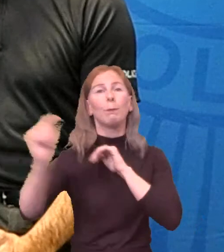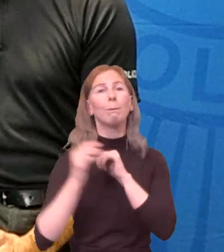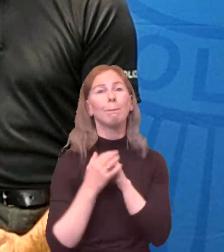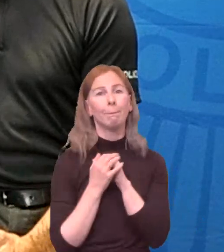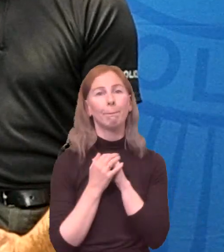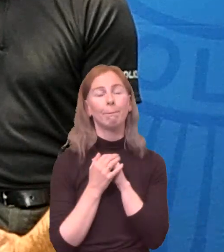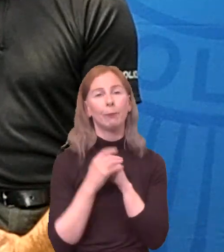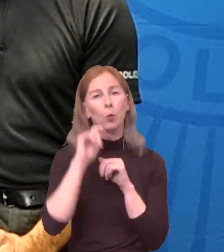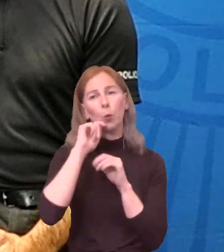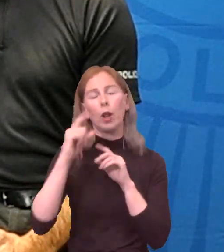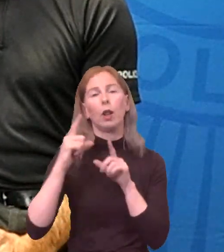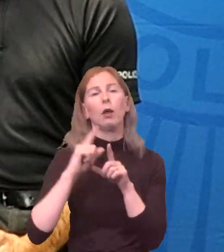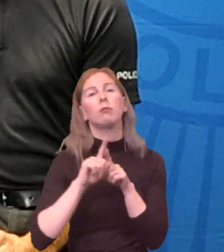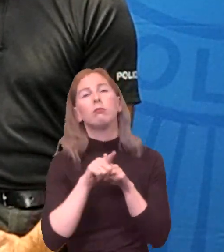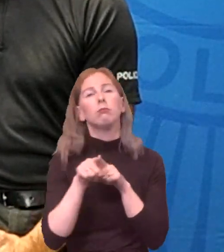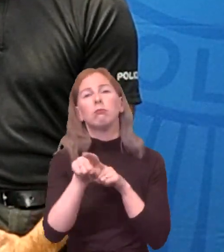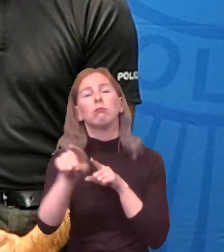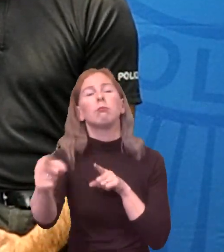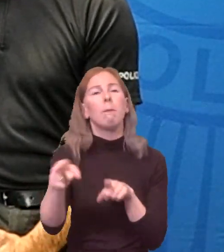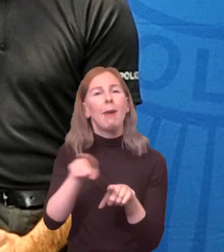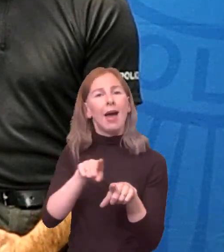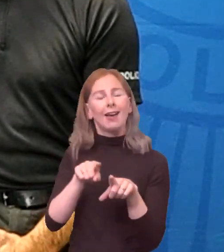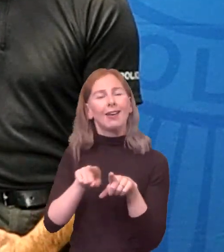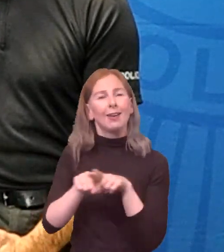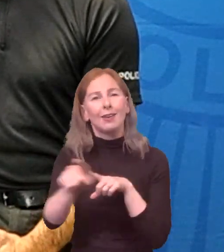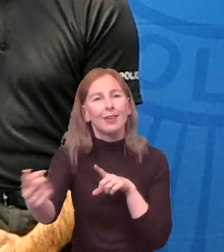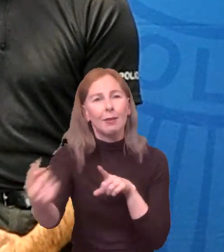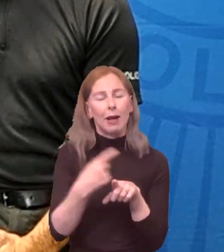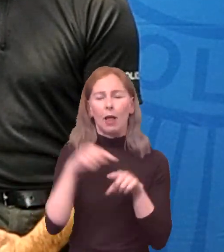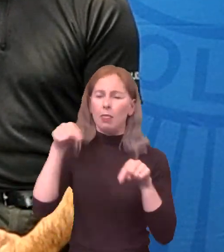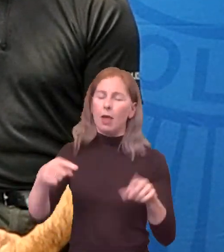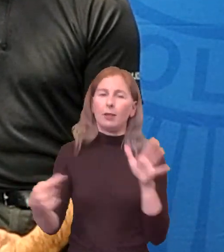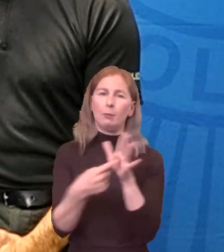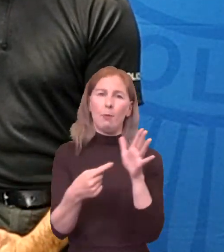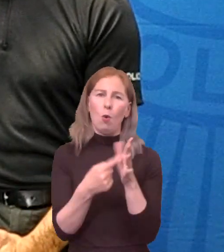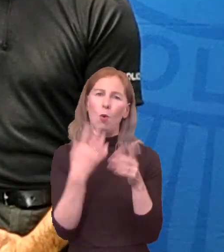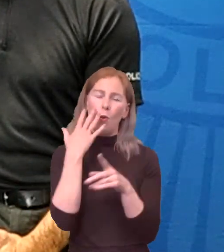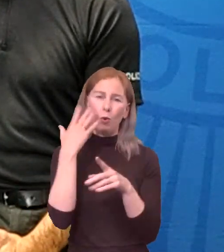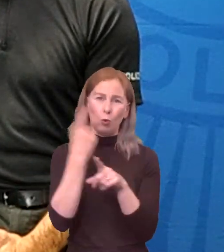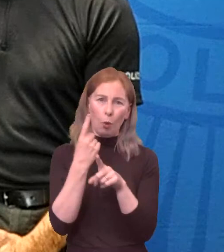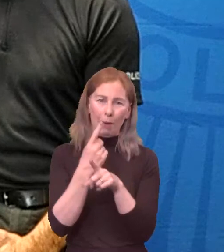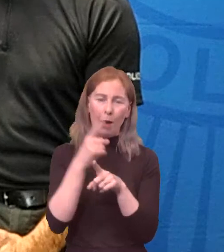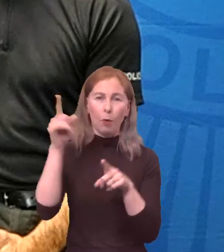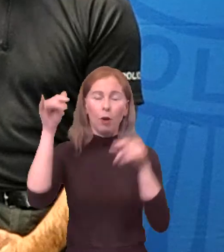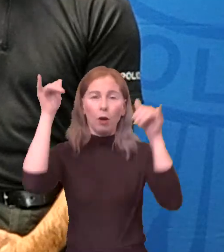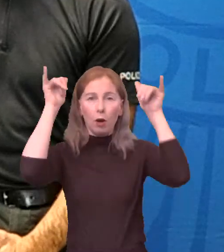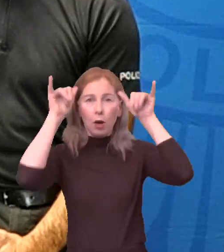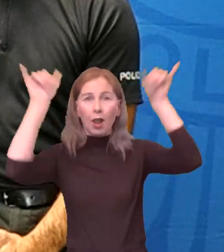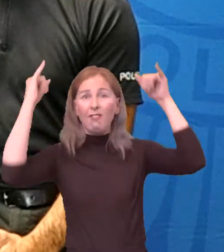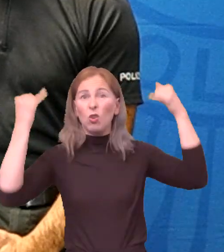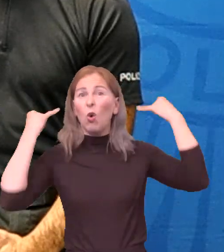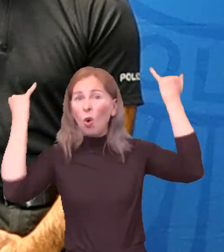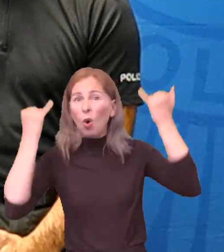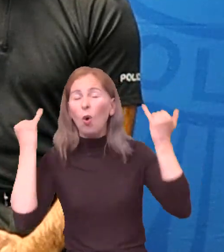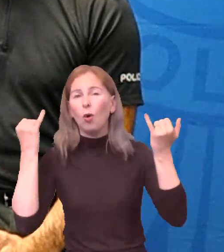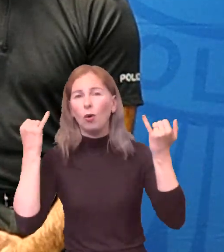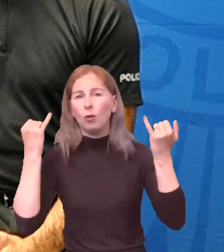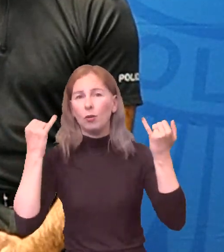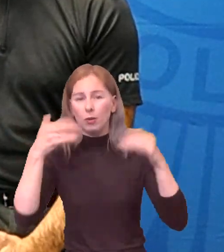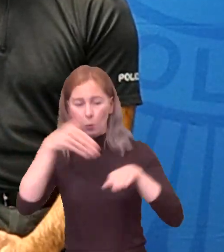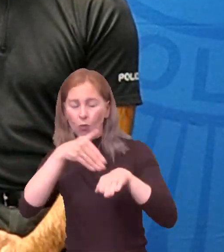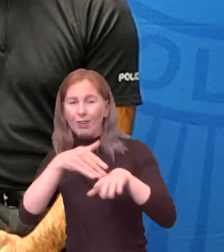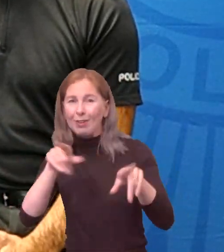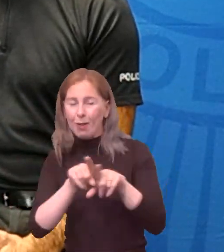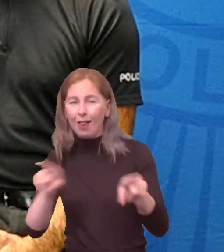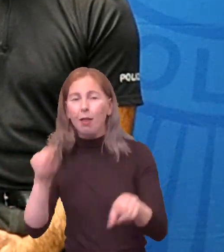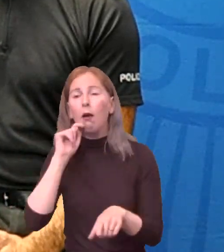all times, which obviously helps with the livestock worrying as well. To make sure that they've got a tag on them, to